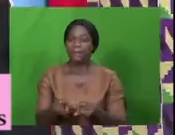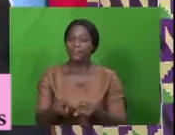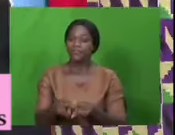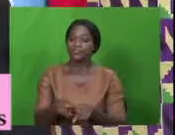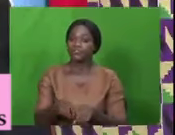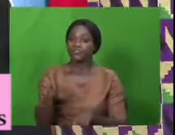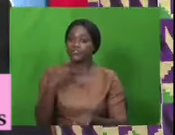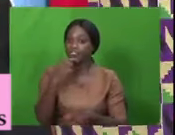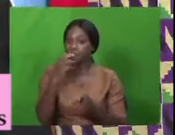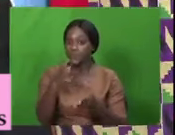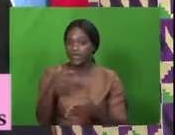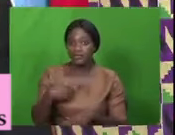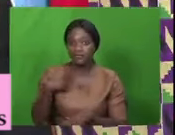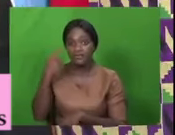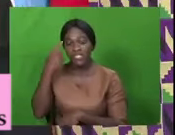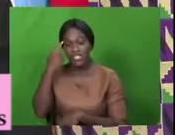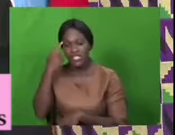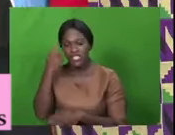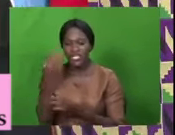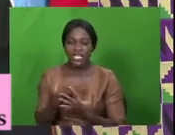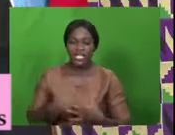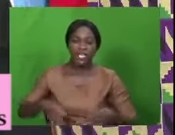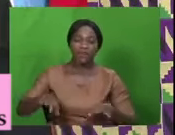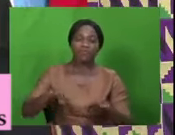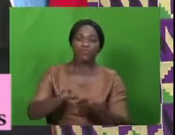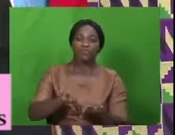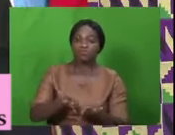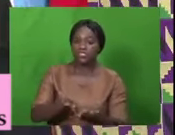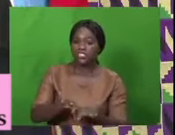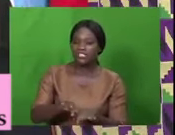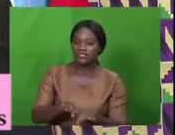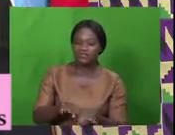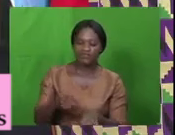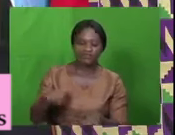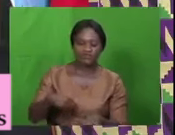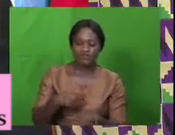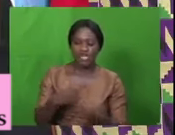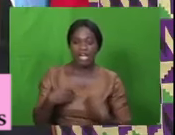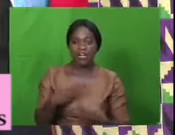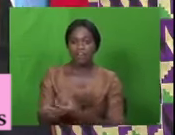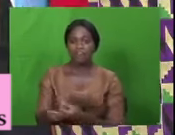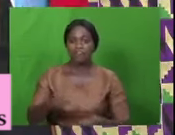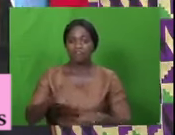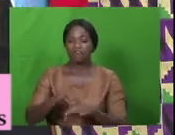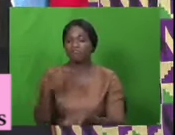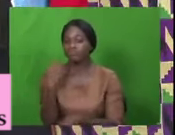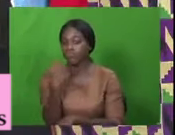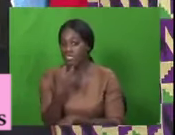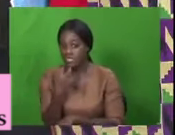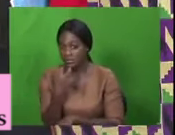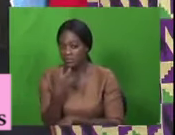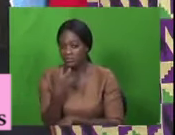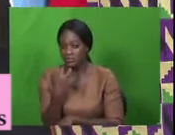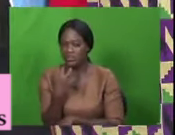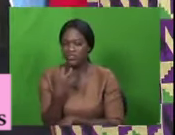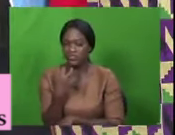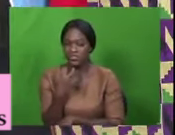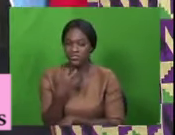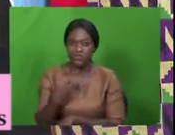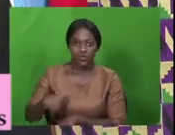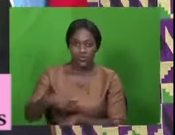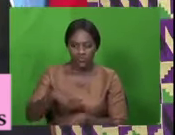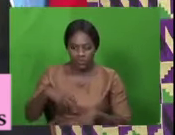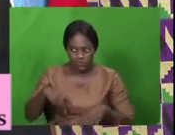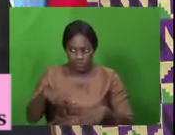it seems to me the important thing in our free speech environment is actually to try and hear